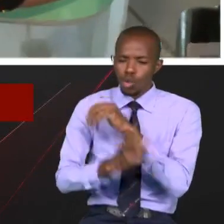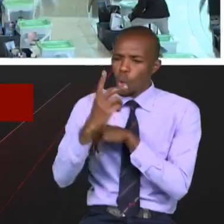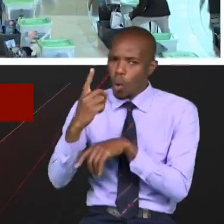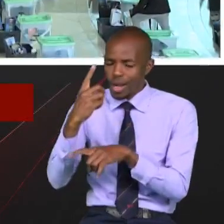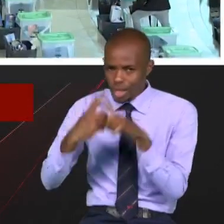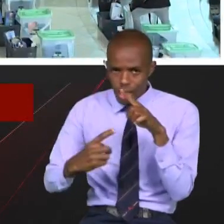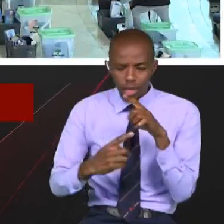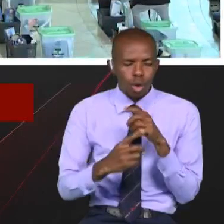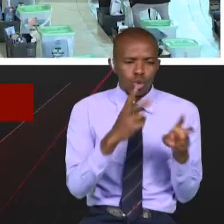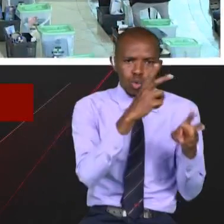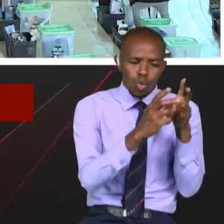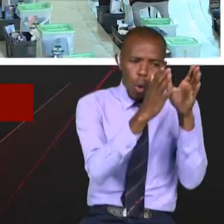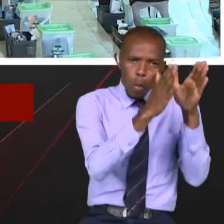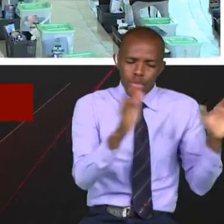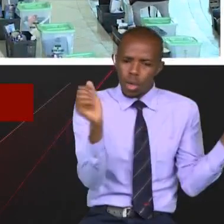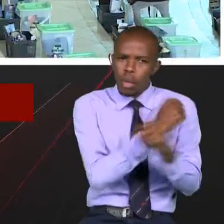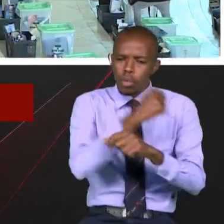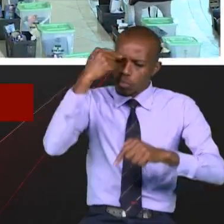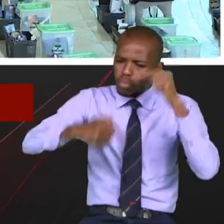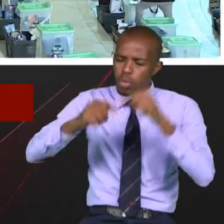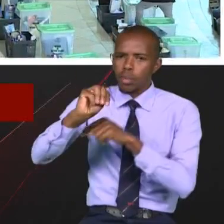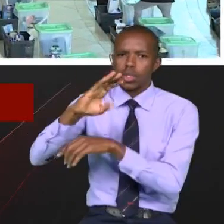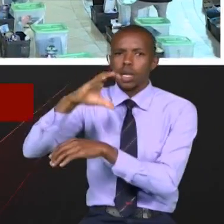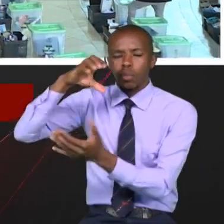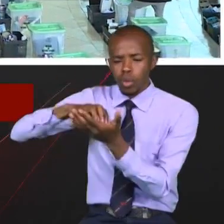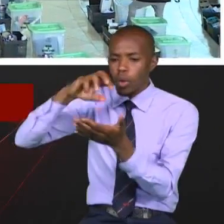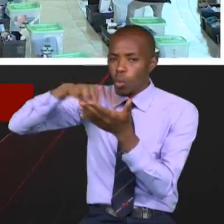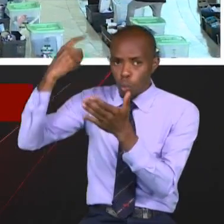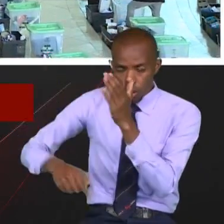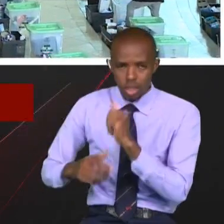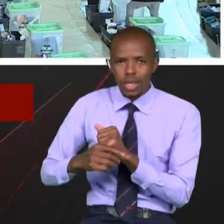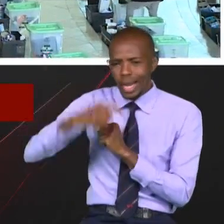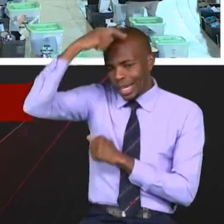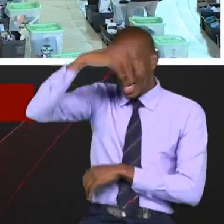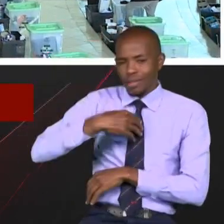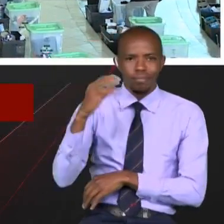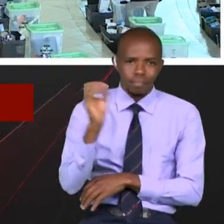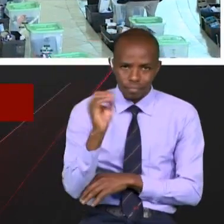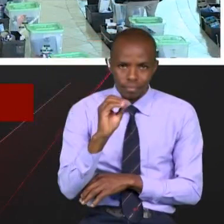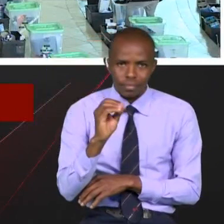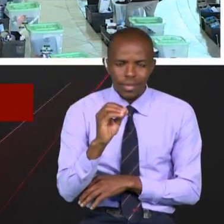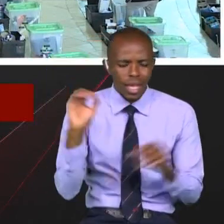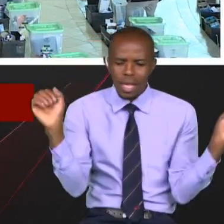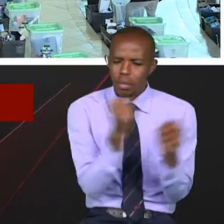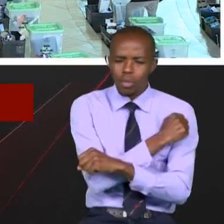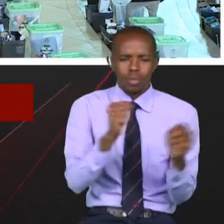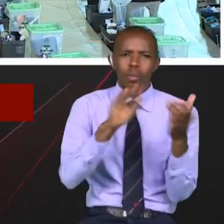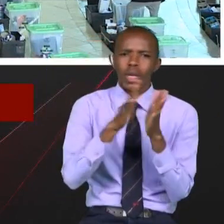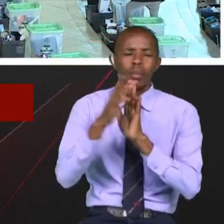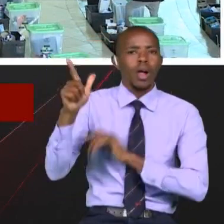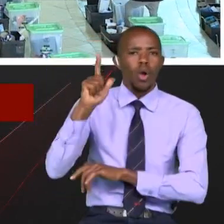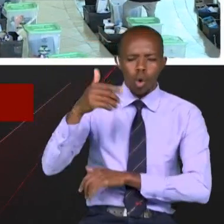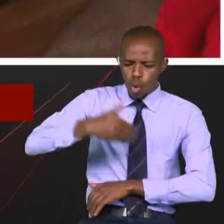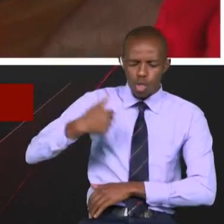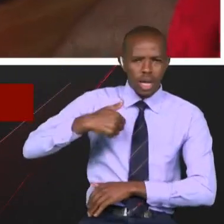or a 22-year-old cannot vie for an MCA position if that law is passed, because they do not have a degree. So that cannot be a law that that as young people we